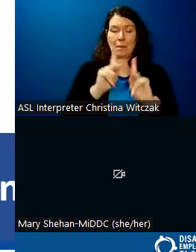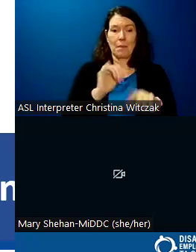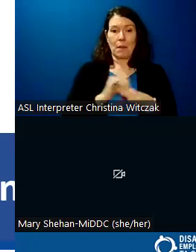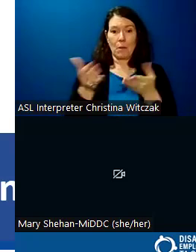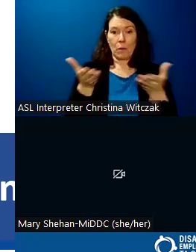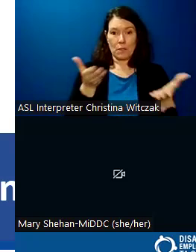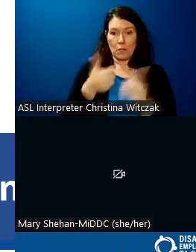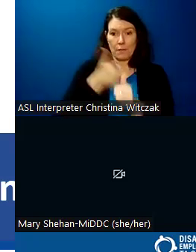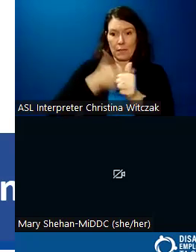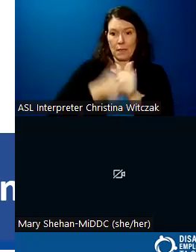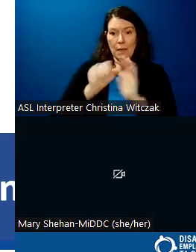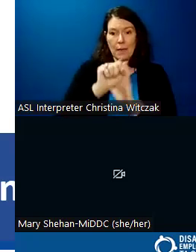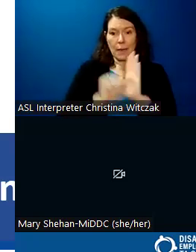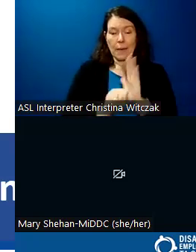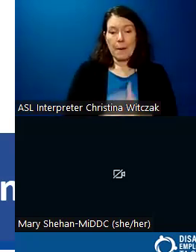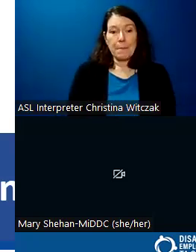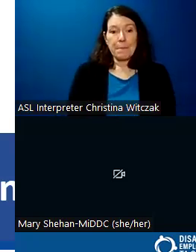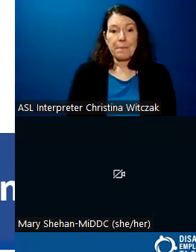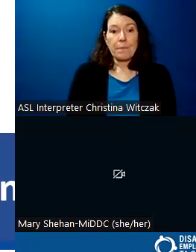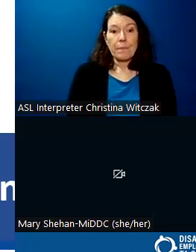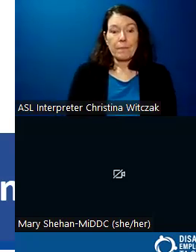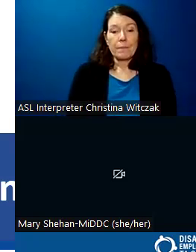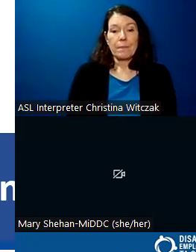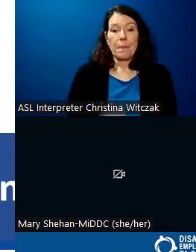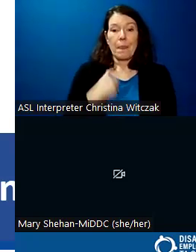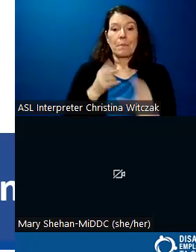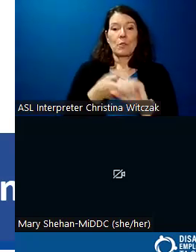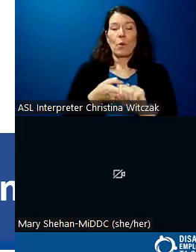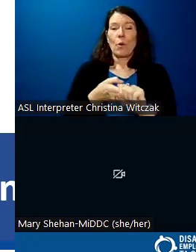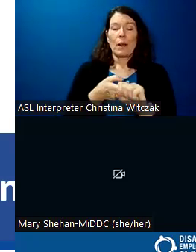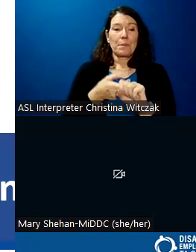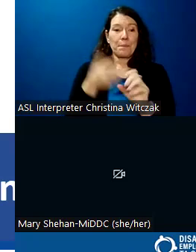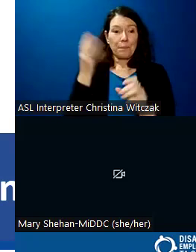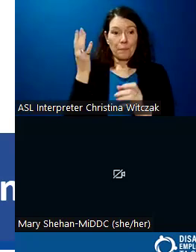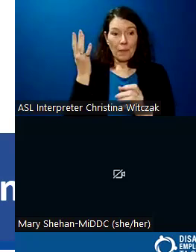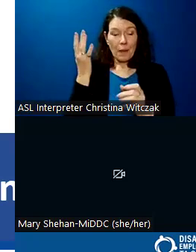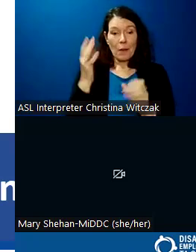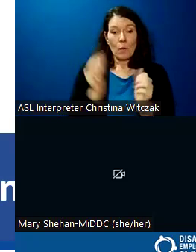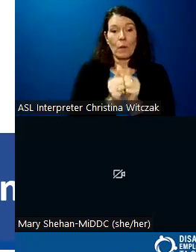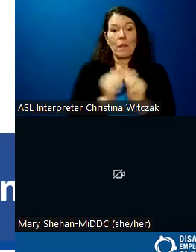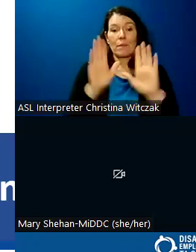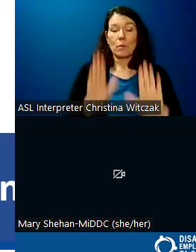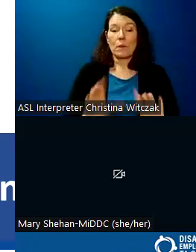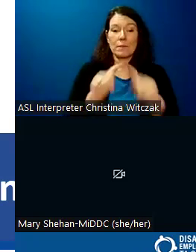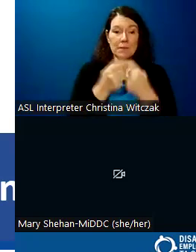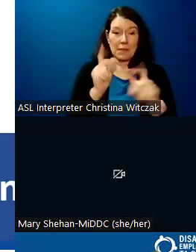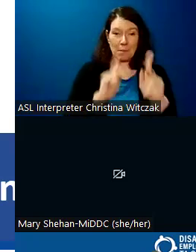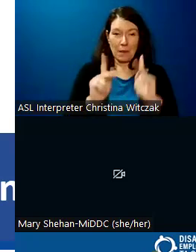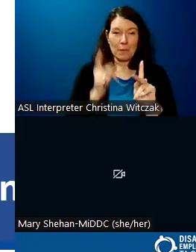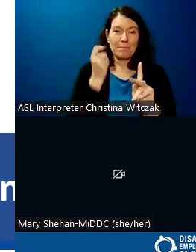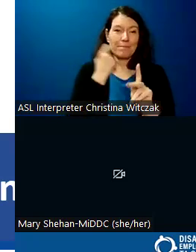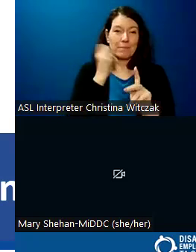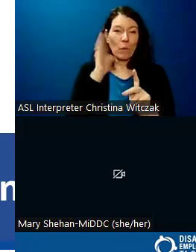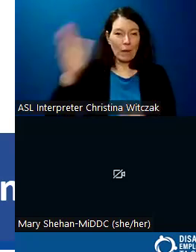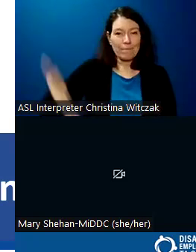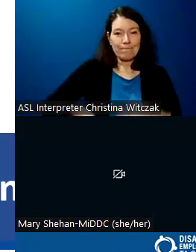of our states. I am joined by a wonderful team of people, and we will get to introductions in just a minute.